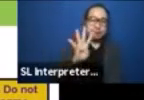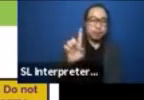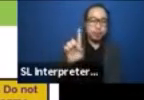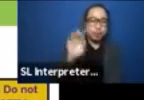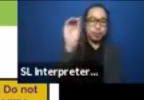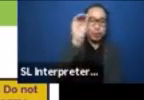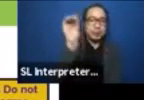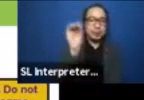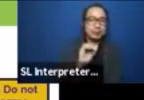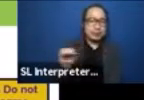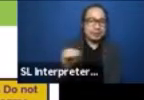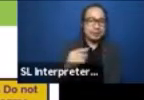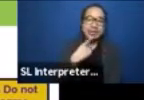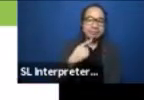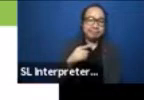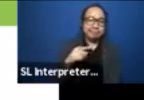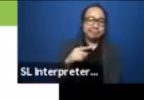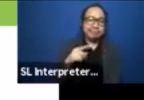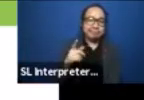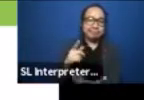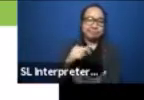so.